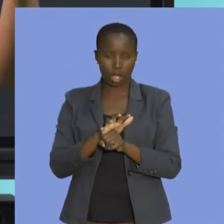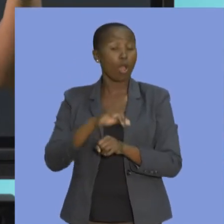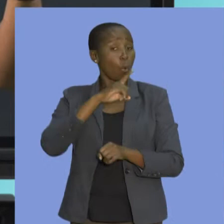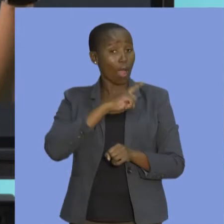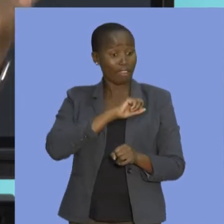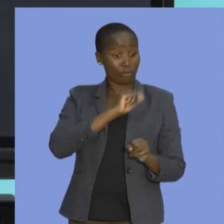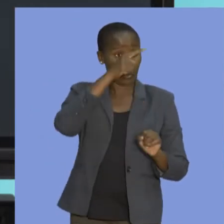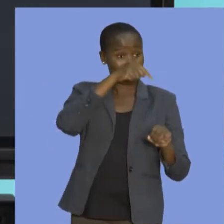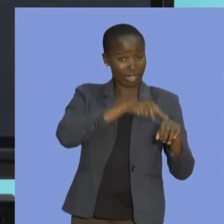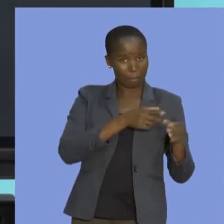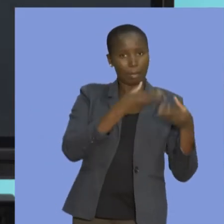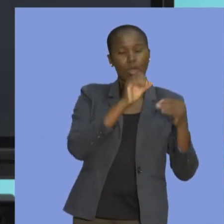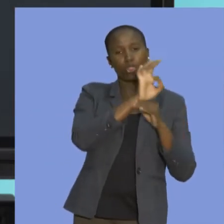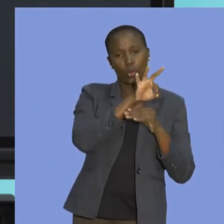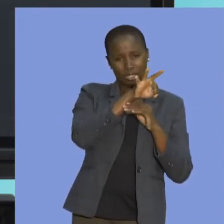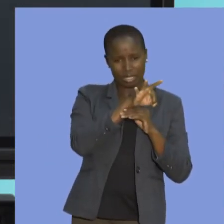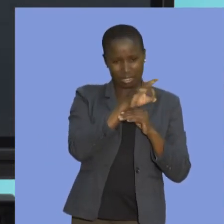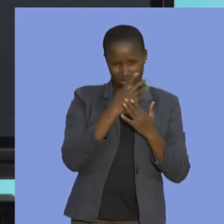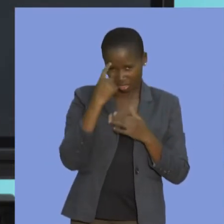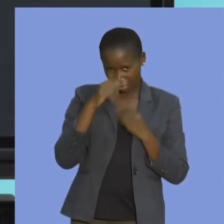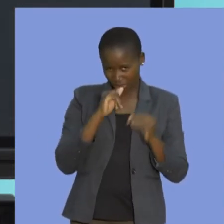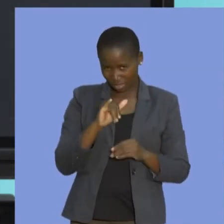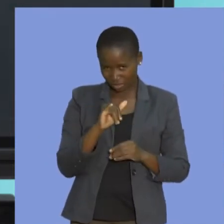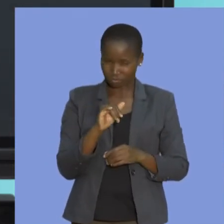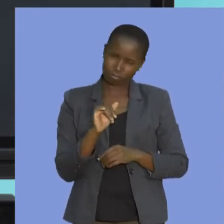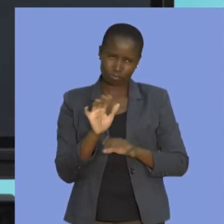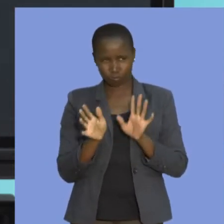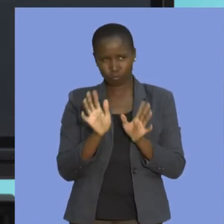we record something like that? I think we're getting close to that.